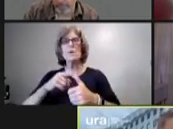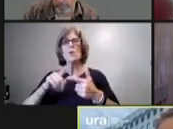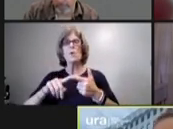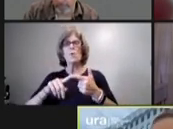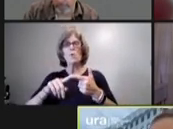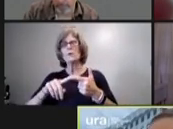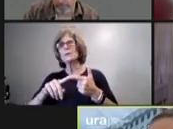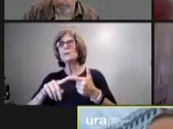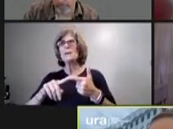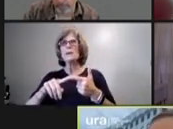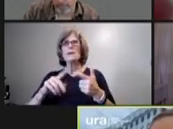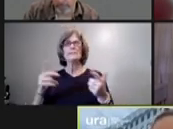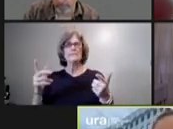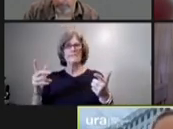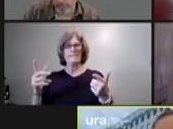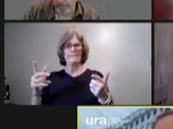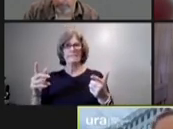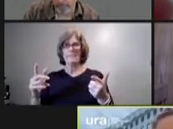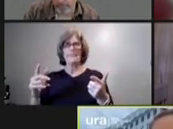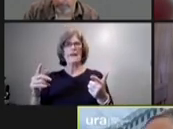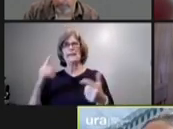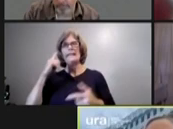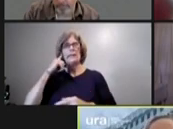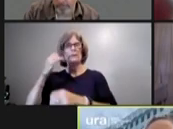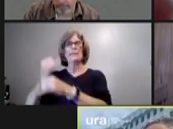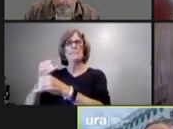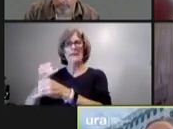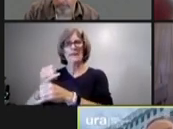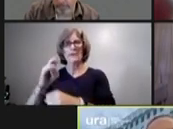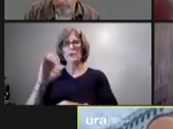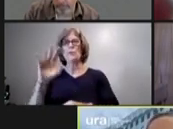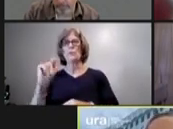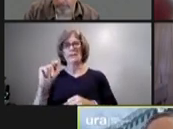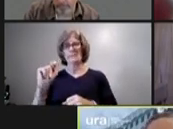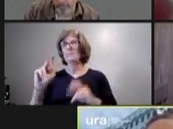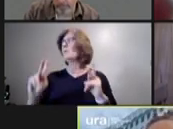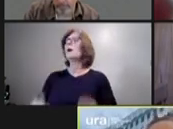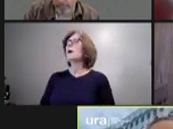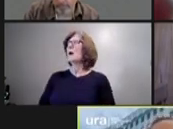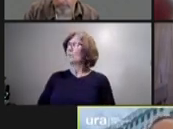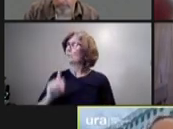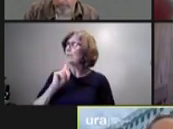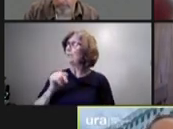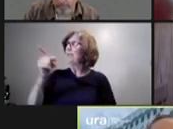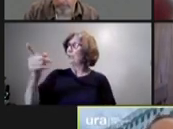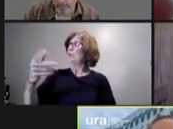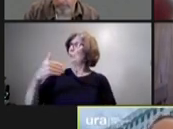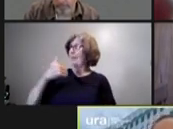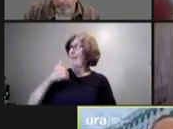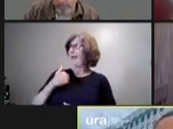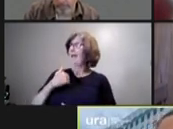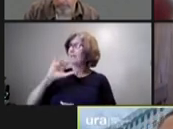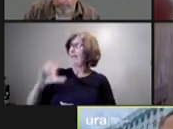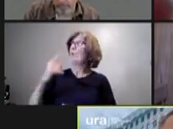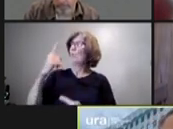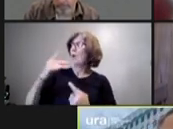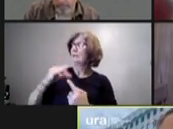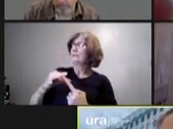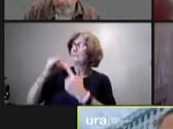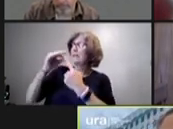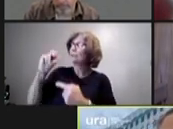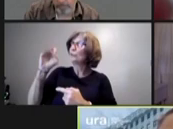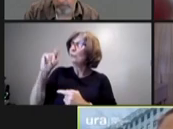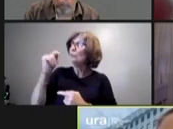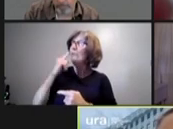know, having a hearing impaired unit is, seen as revolutionary as instead of the standard. Mm-hmm.